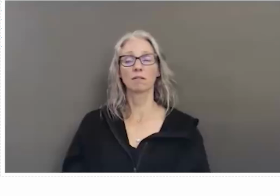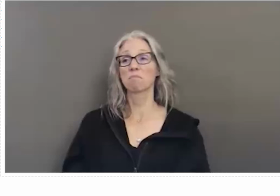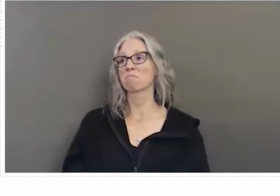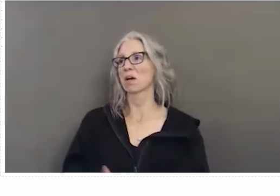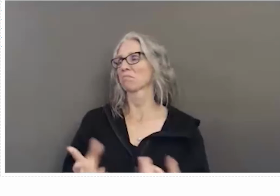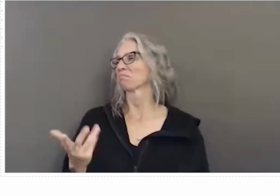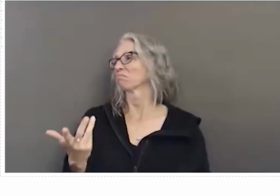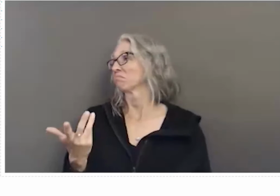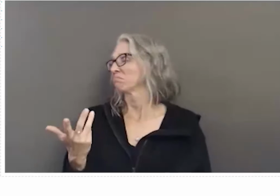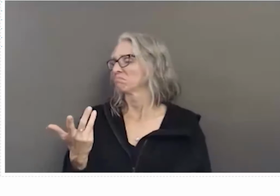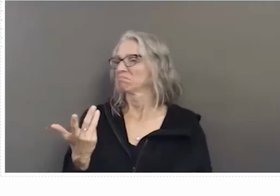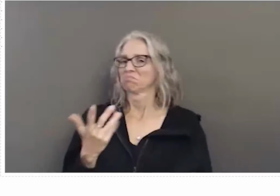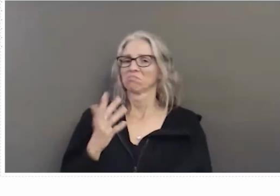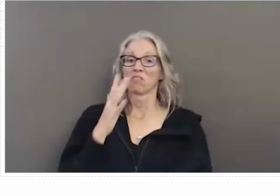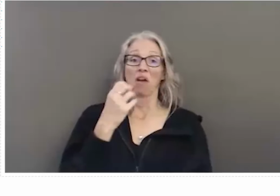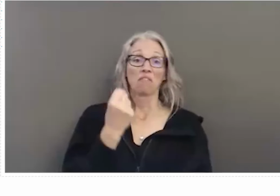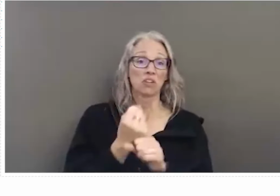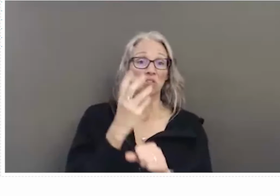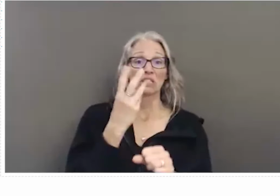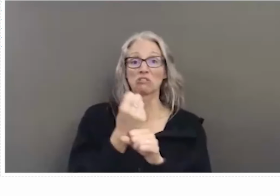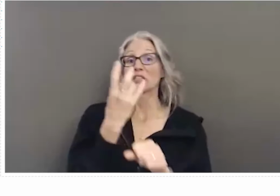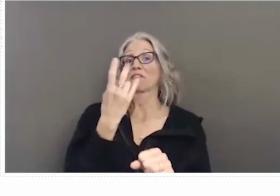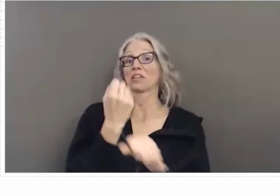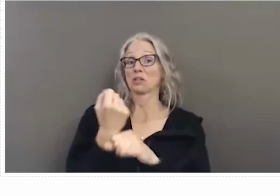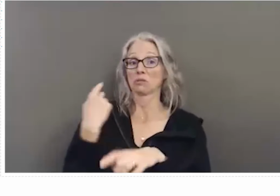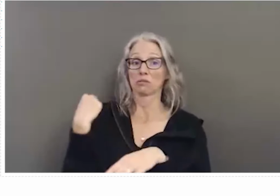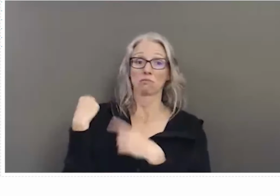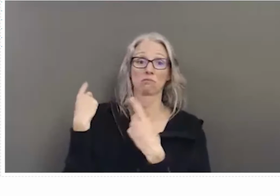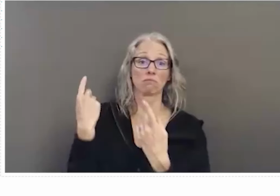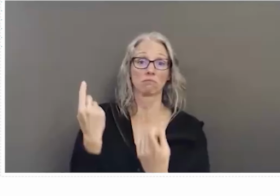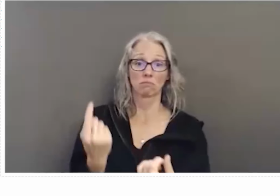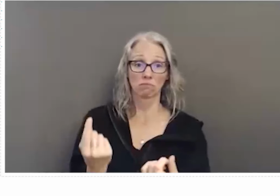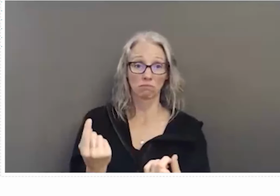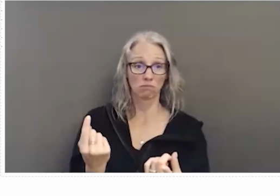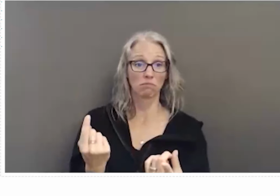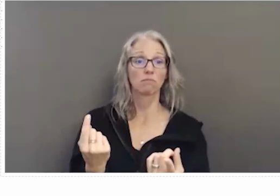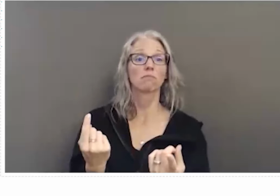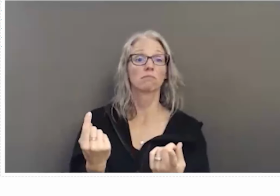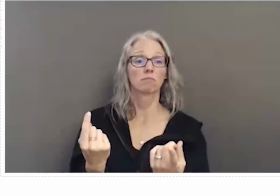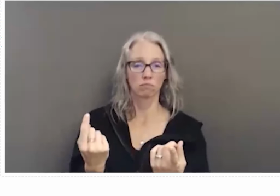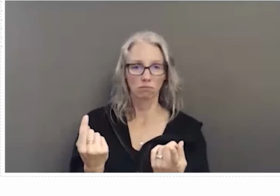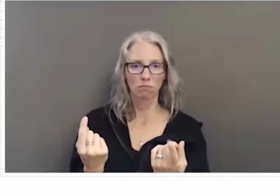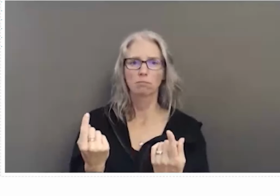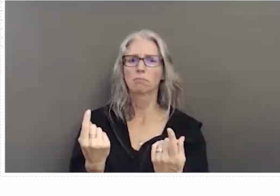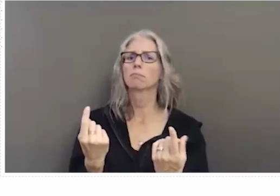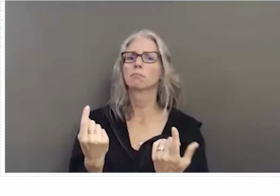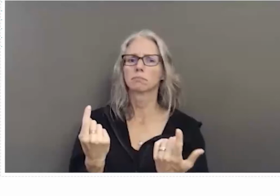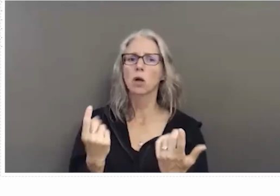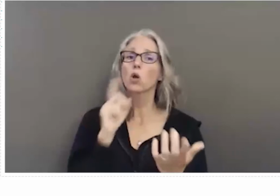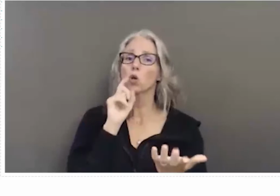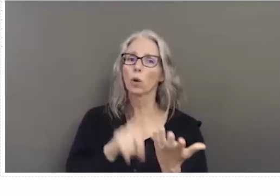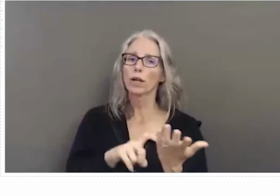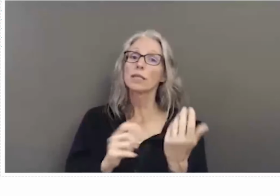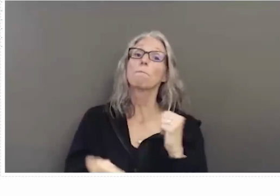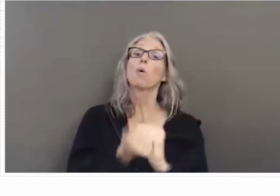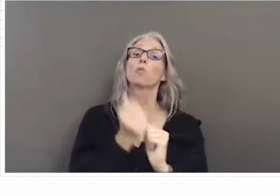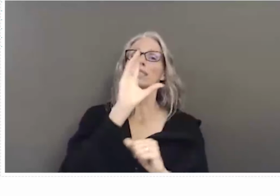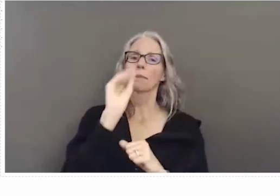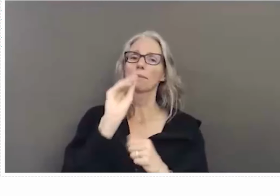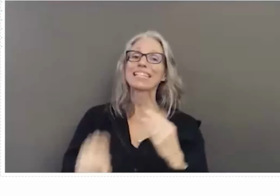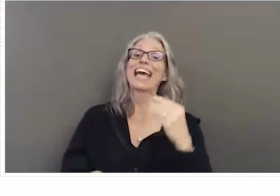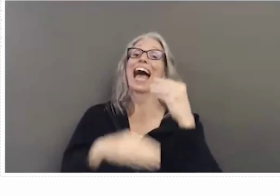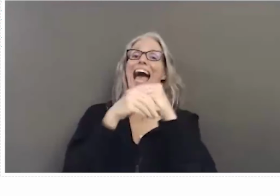7 years where there hasn't been a corporate social responsibility component to that, or a sustainability component, however we call